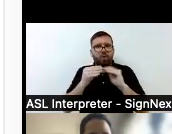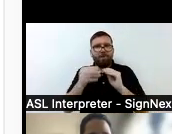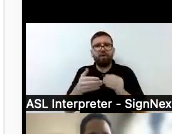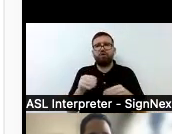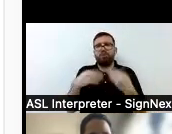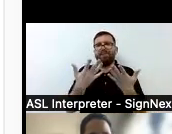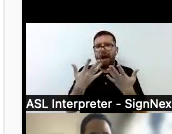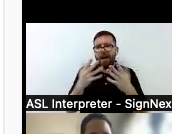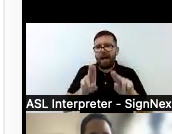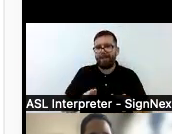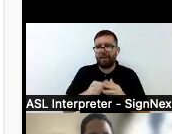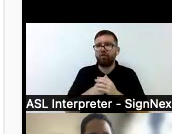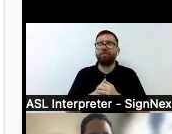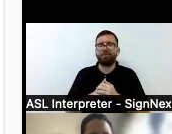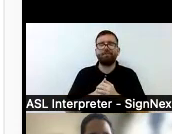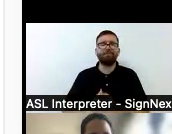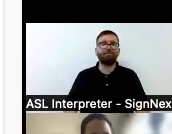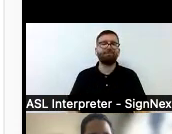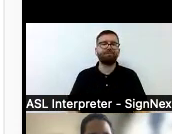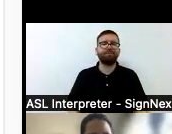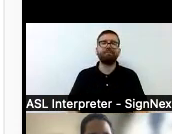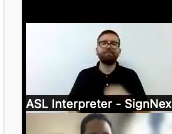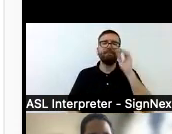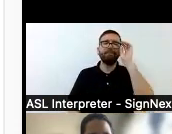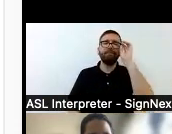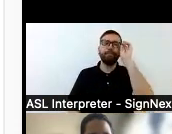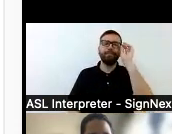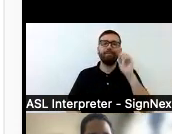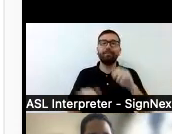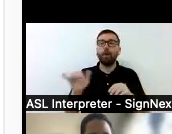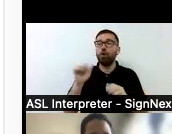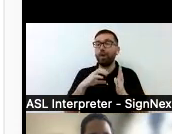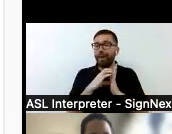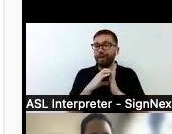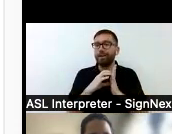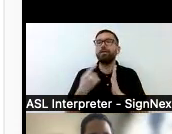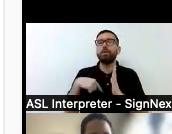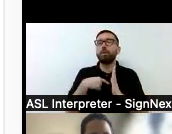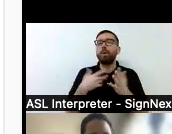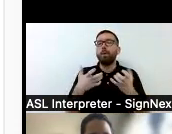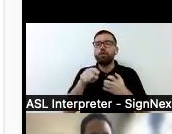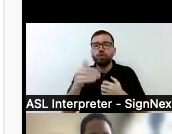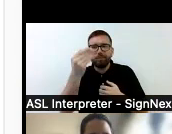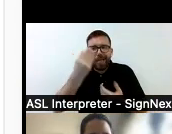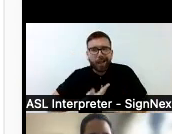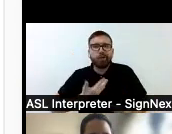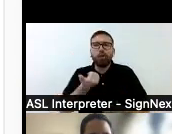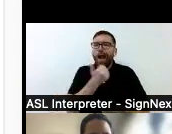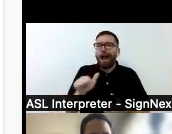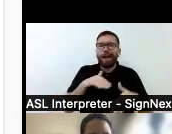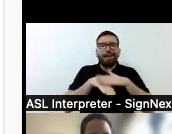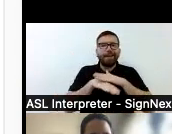And as mentioned, in this section, we ask you to let us know about any accessibility needs you may have.